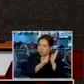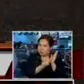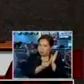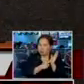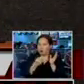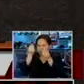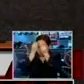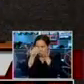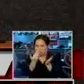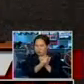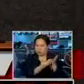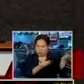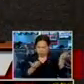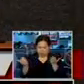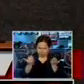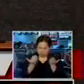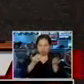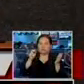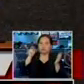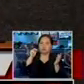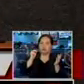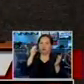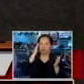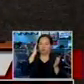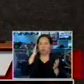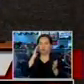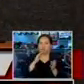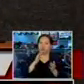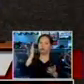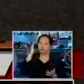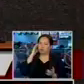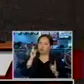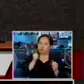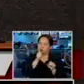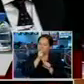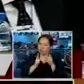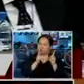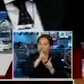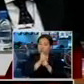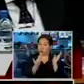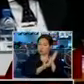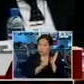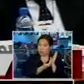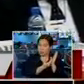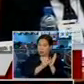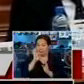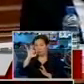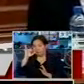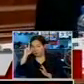be presented before us, to determine whether such evidence and facts